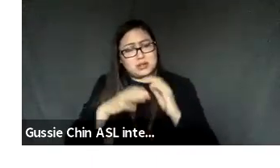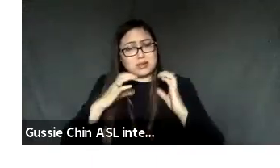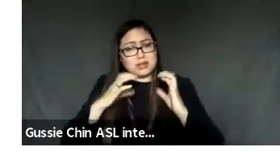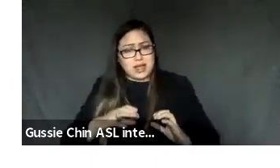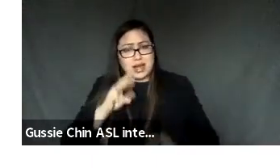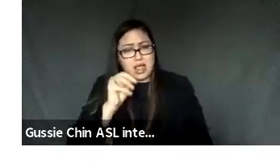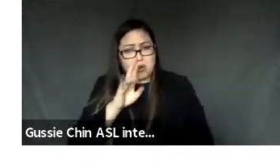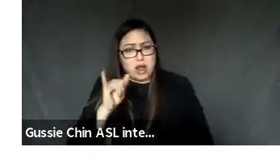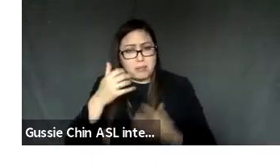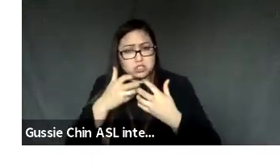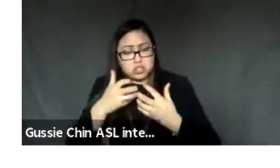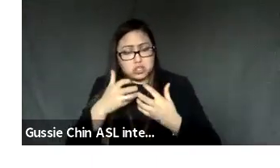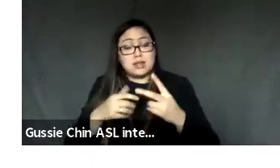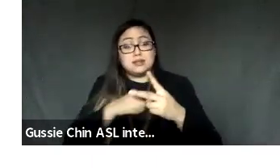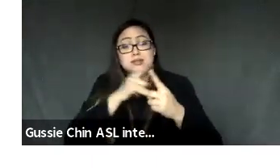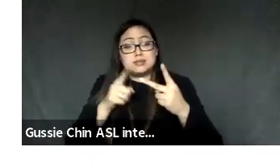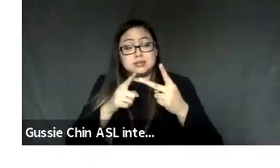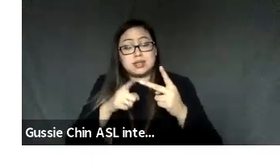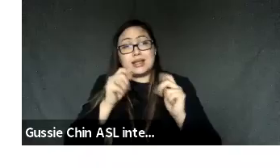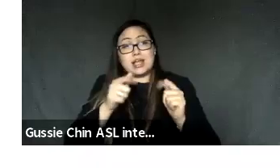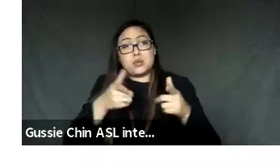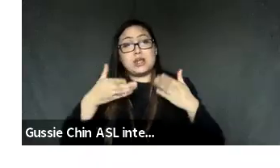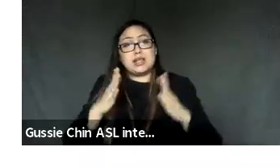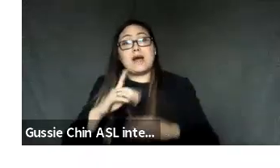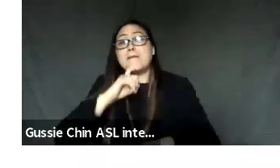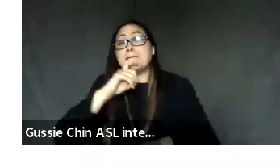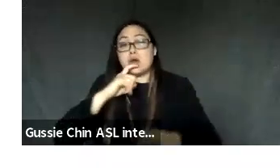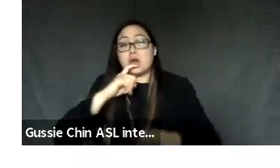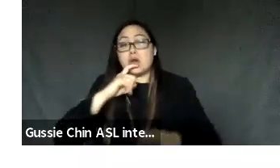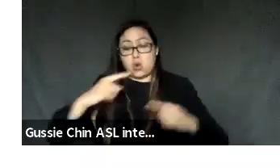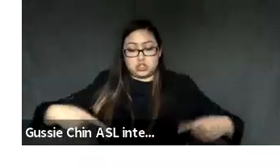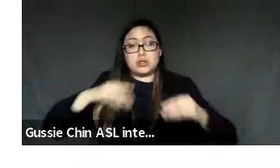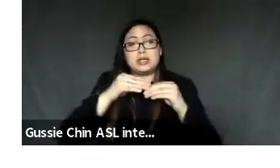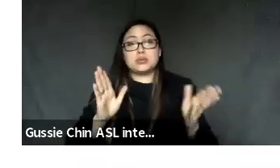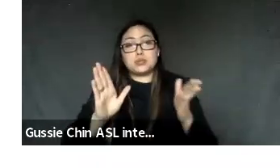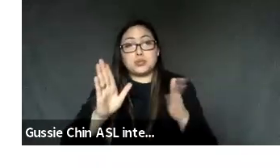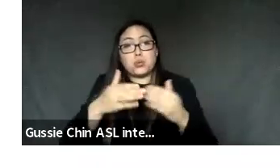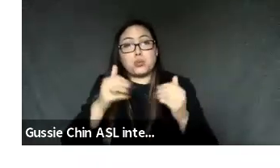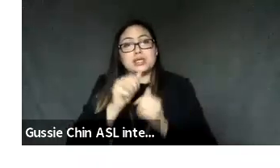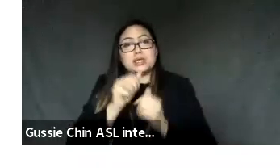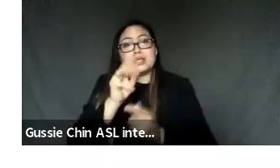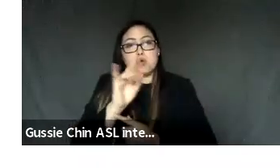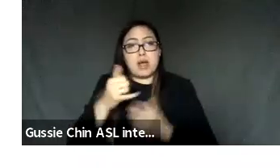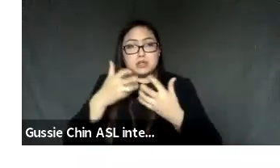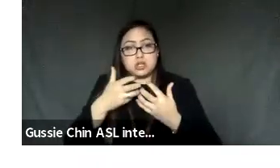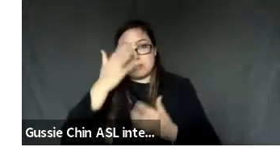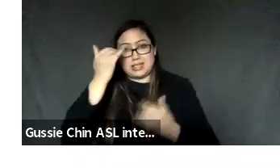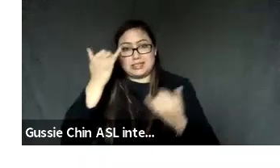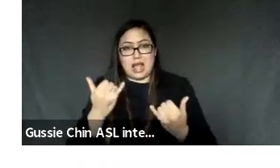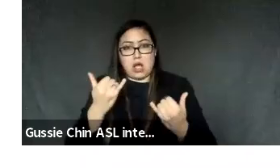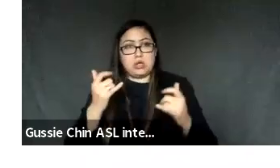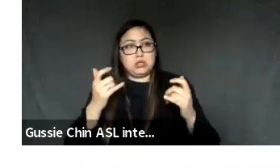second one is, can you allow a metal wheelchair within a room with an MRI machine, since it's a giant